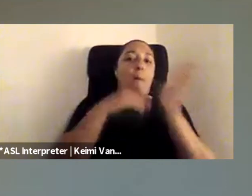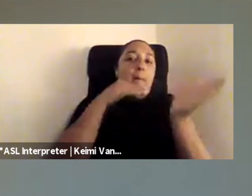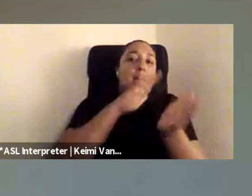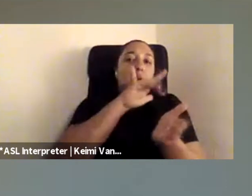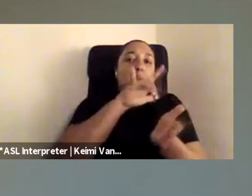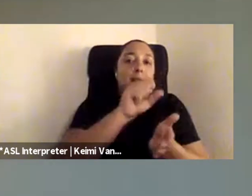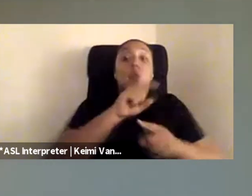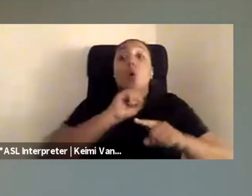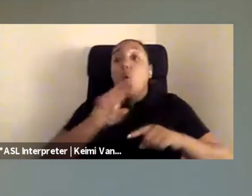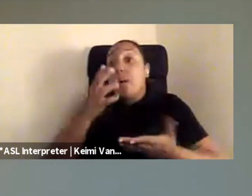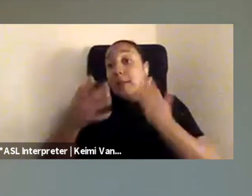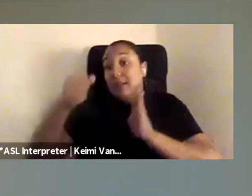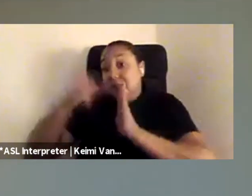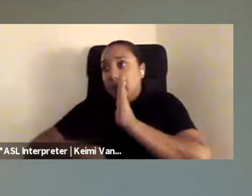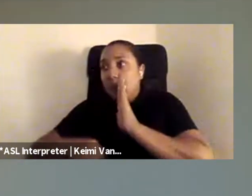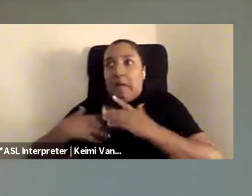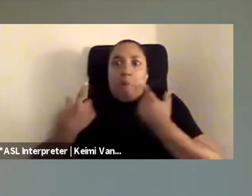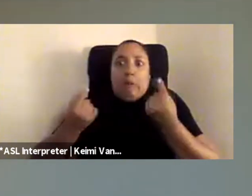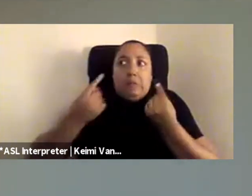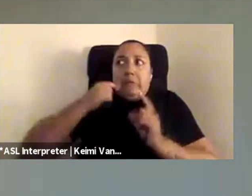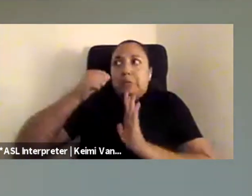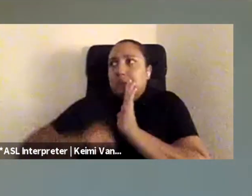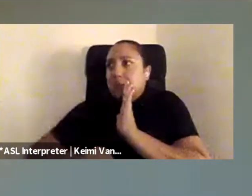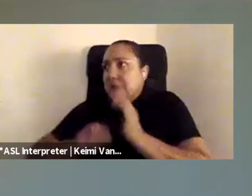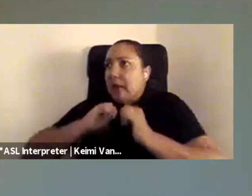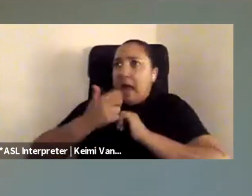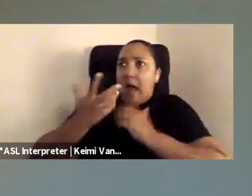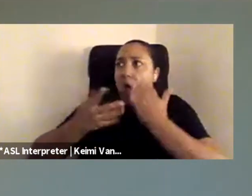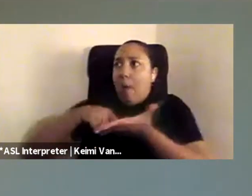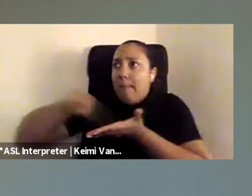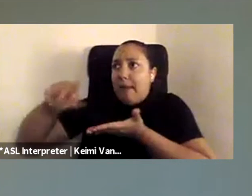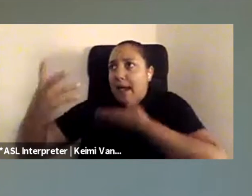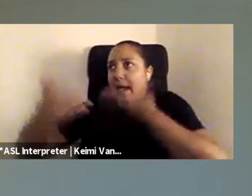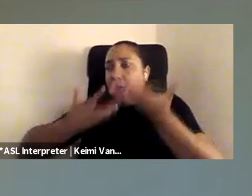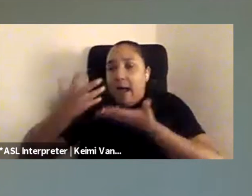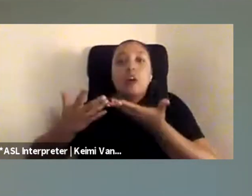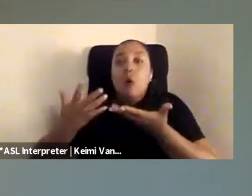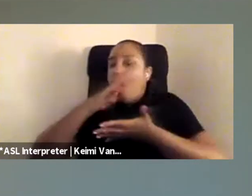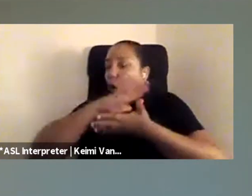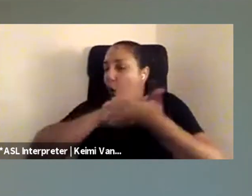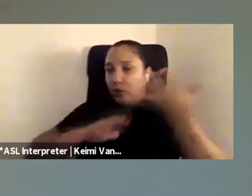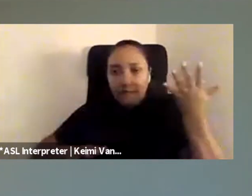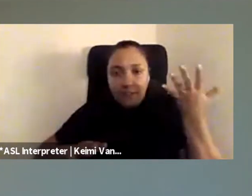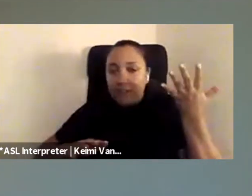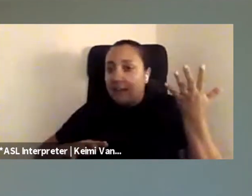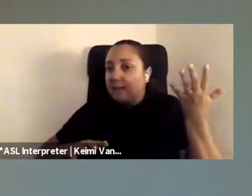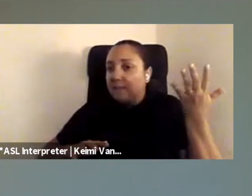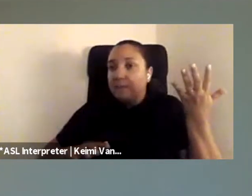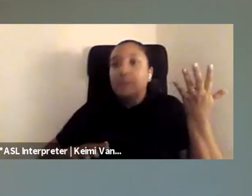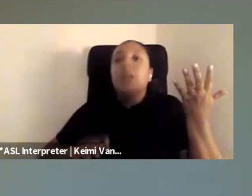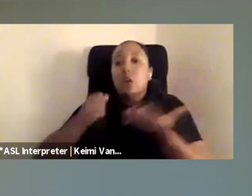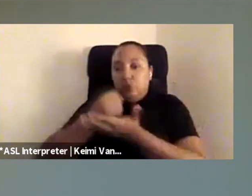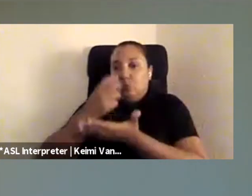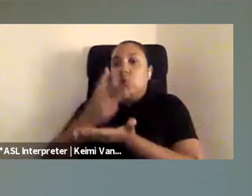to happen. Where does a dancer go to get a surgery? How does the dancer pay for surgery? All of those different things are things that a social worker